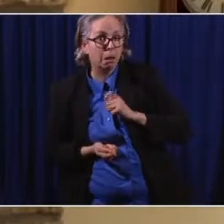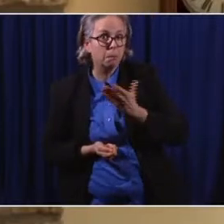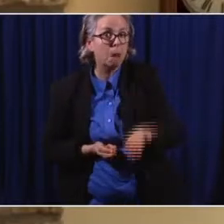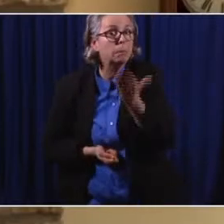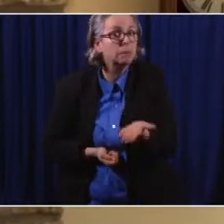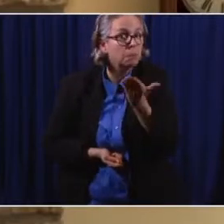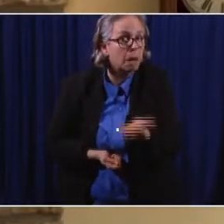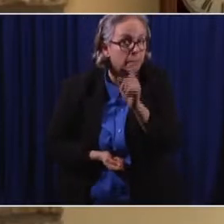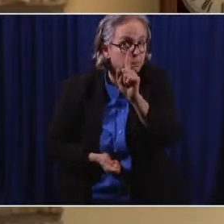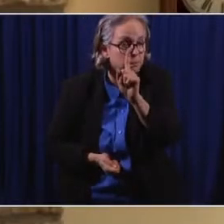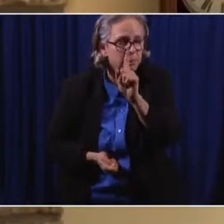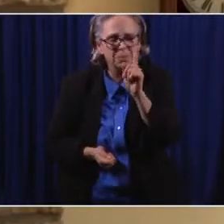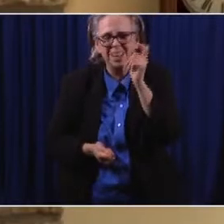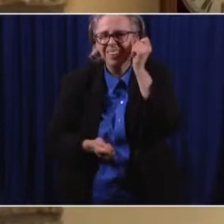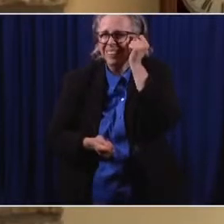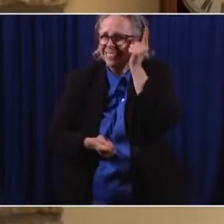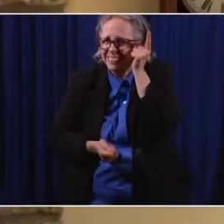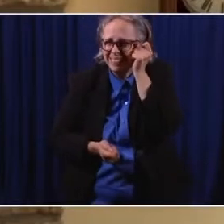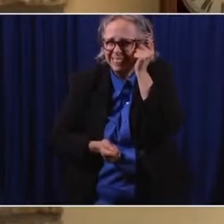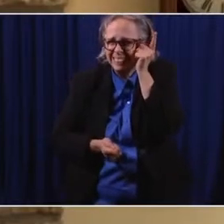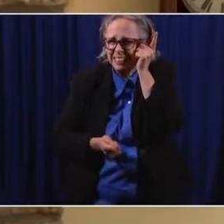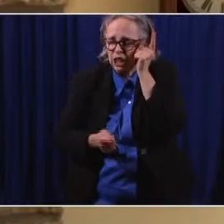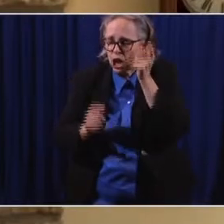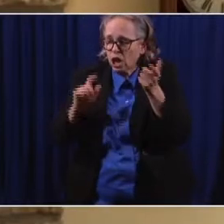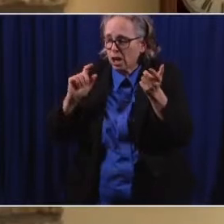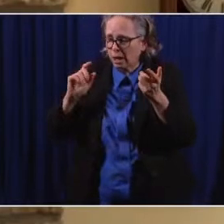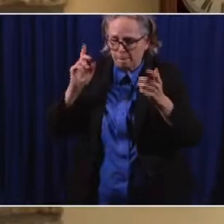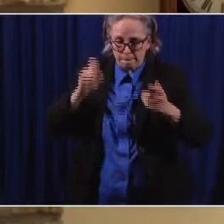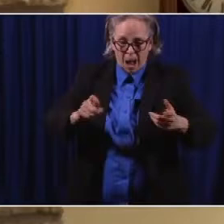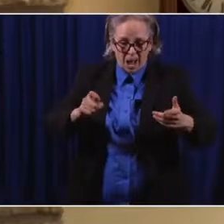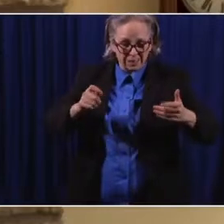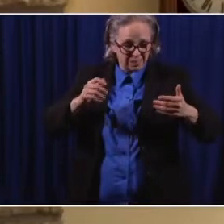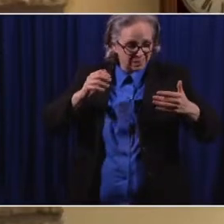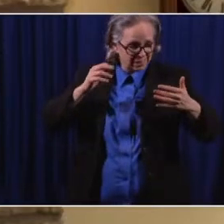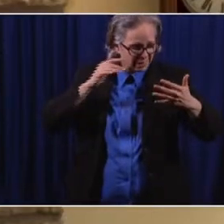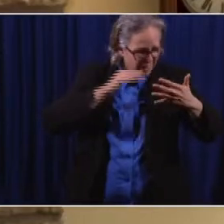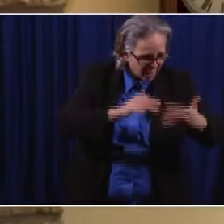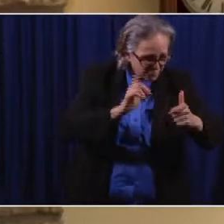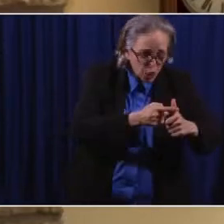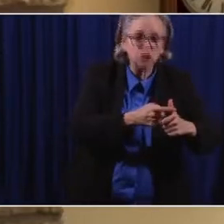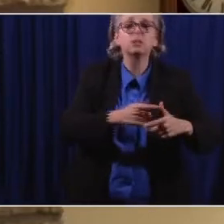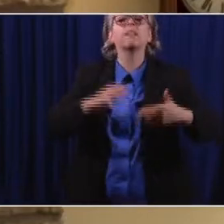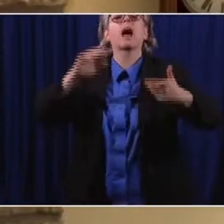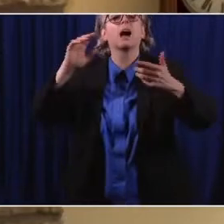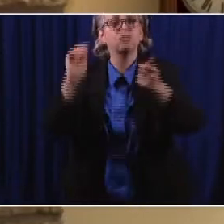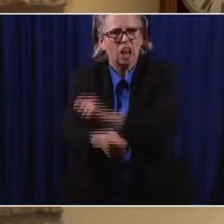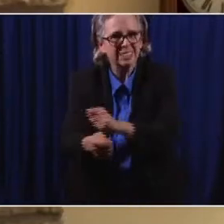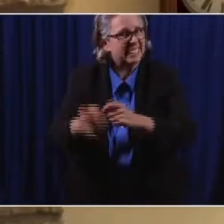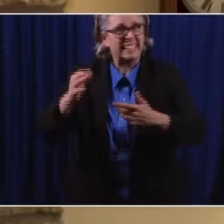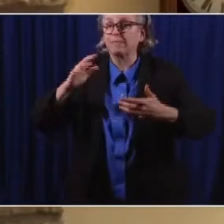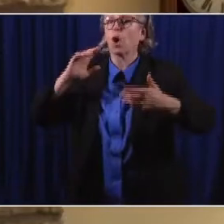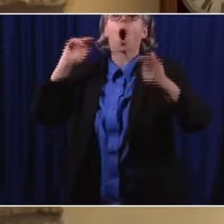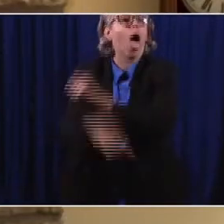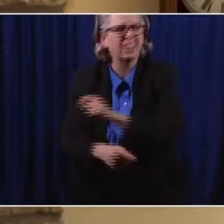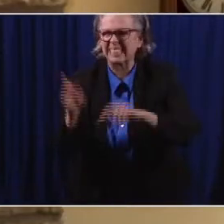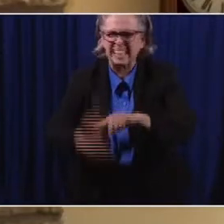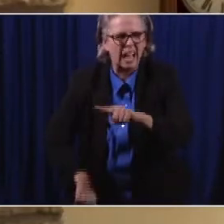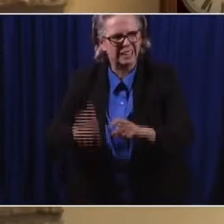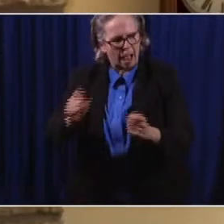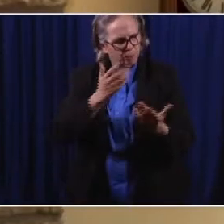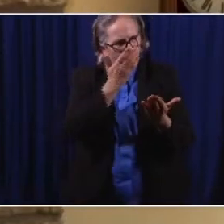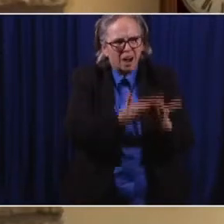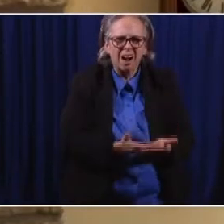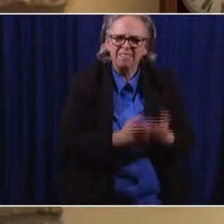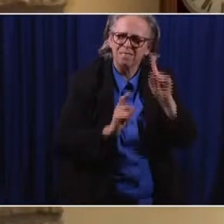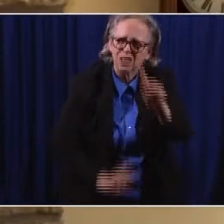been exposed within that 6 feet, over 15 minutes, and track them and have them take 3